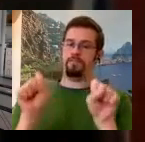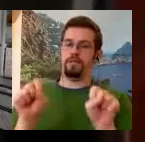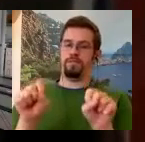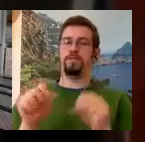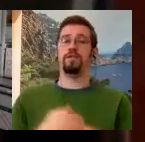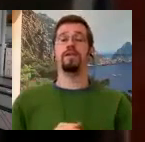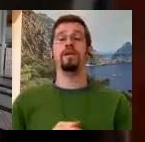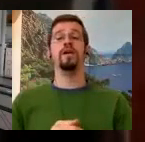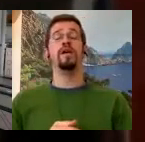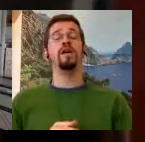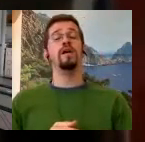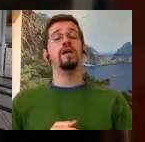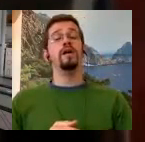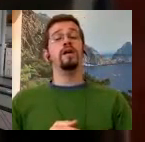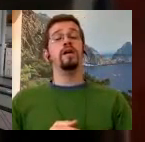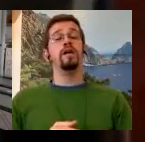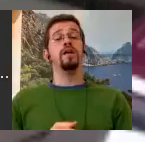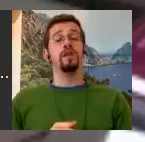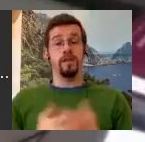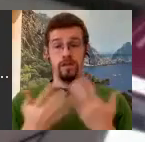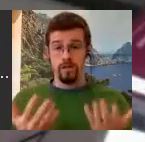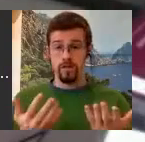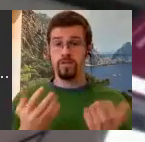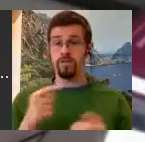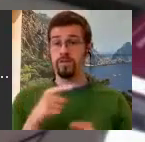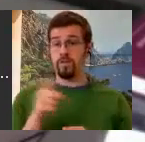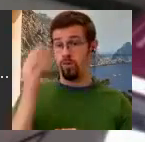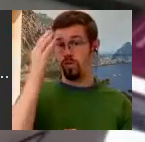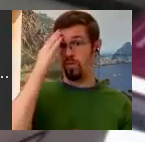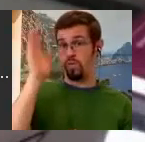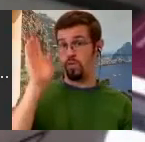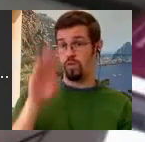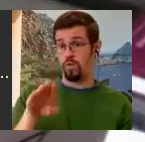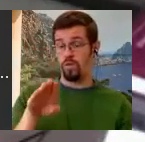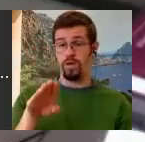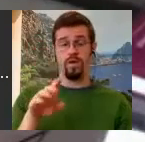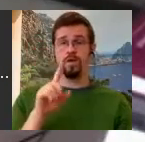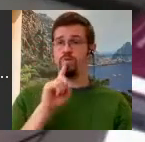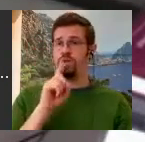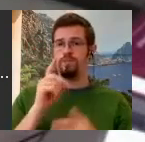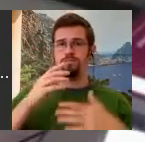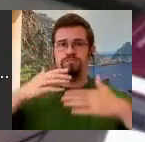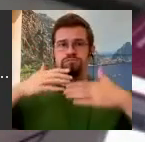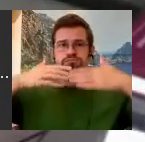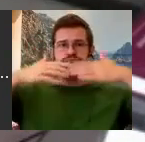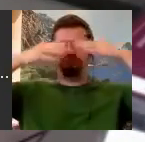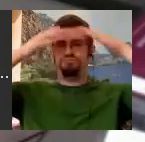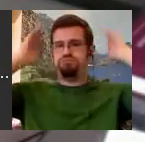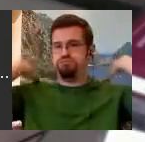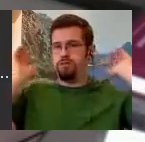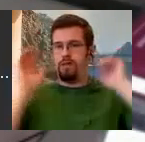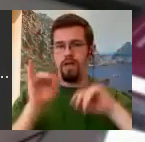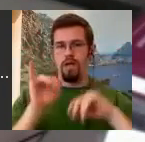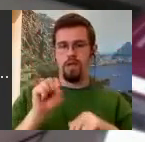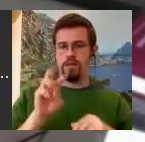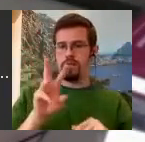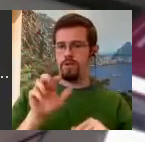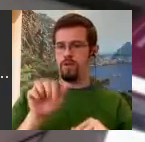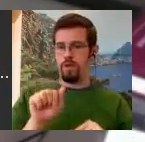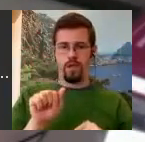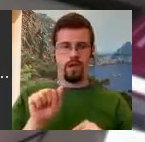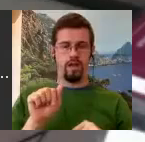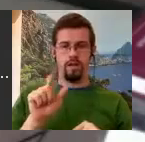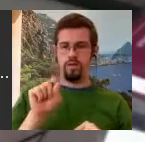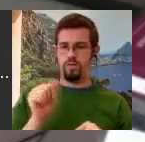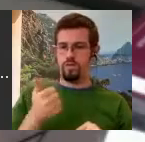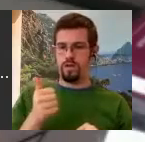Okay, and yes, just so you all know, it was so overwhelming to do the ISWA 2008